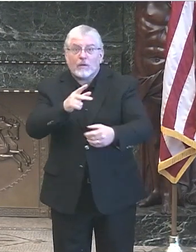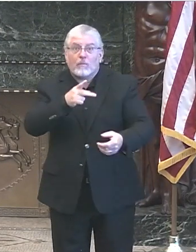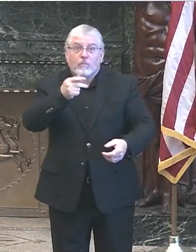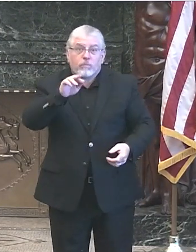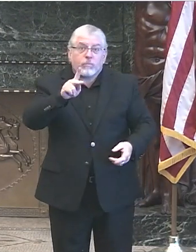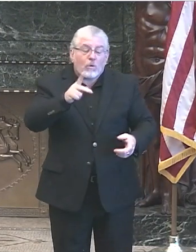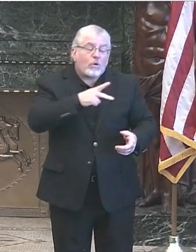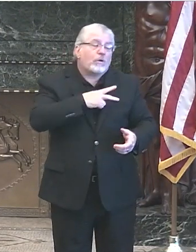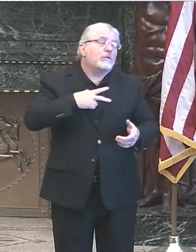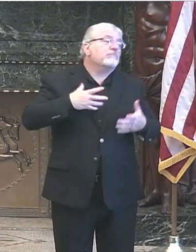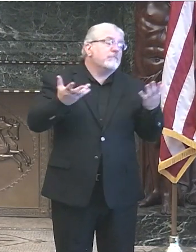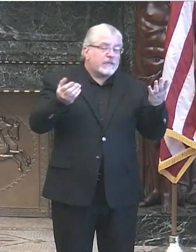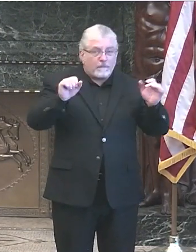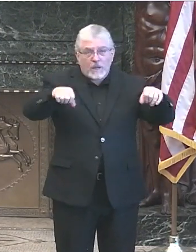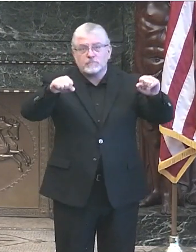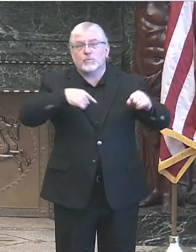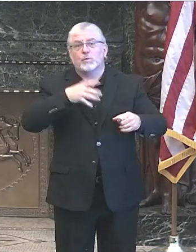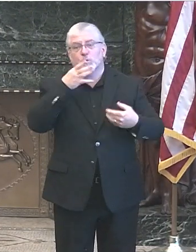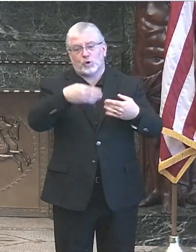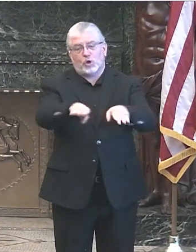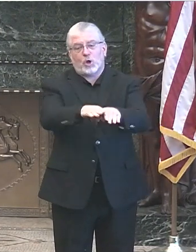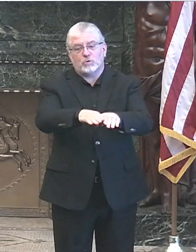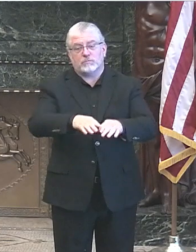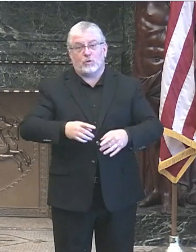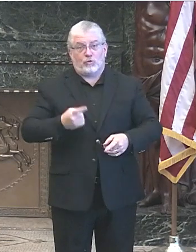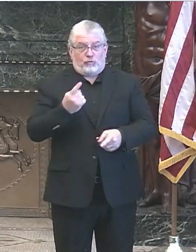it's not imminent at this point.